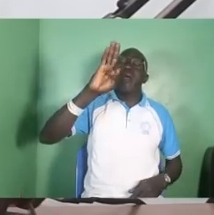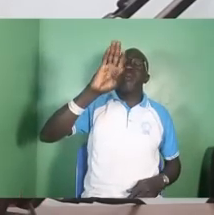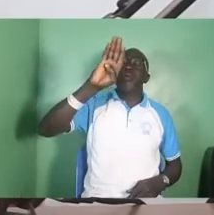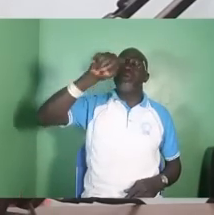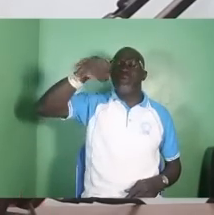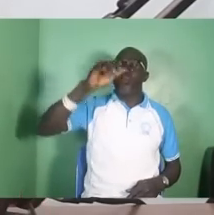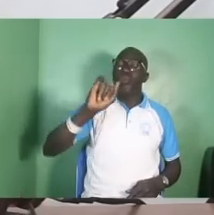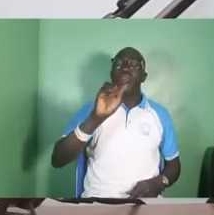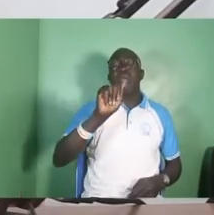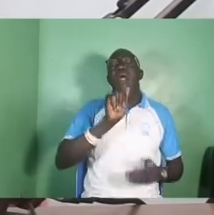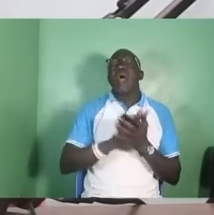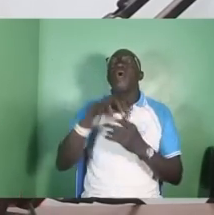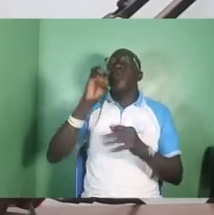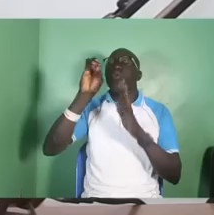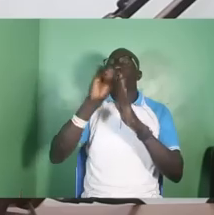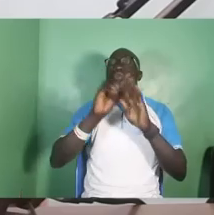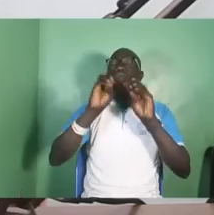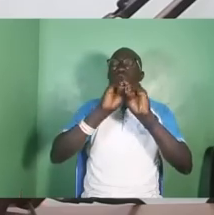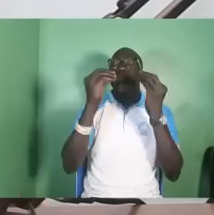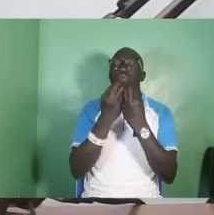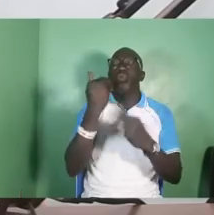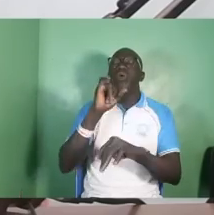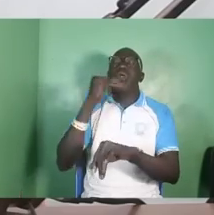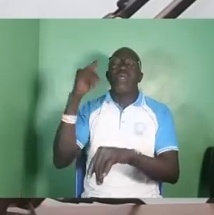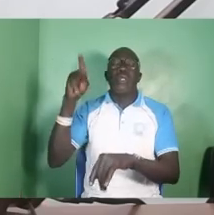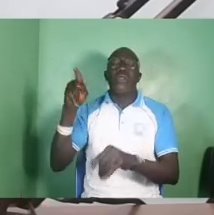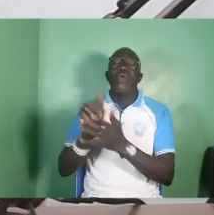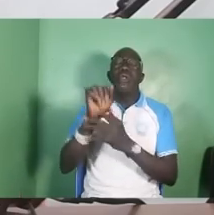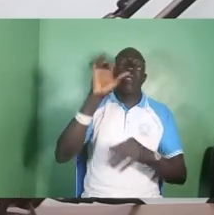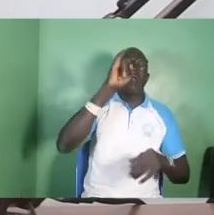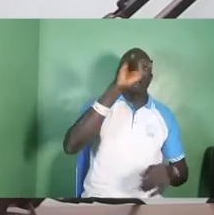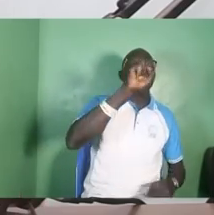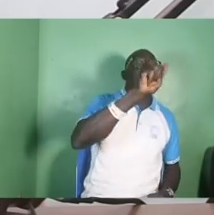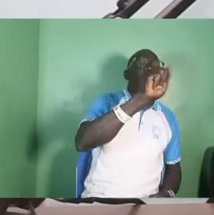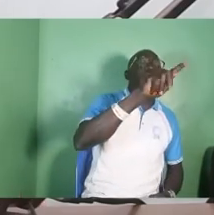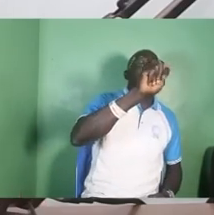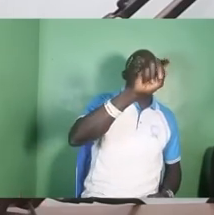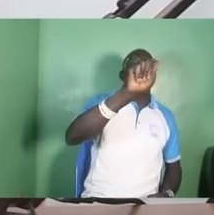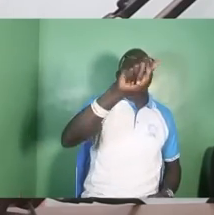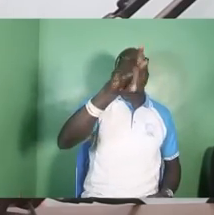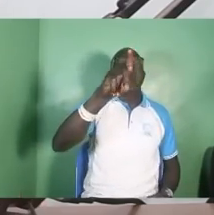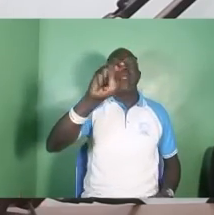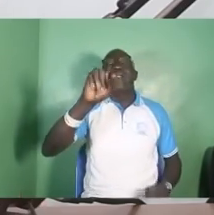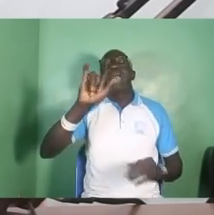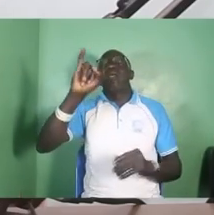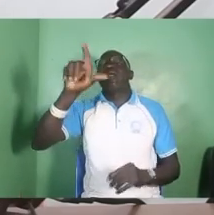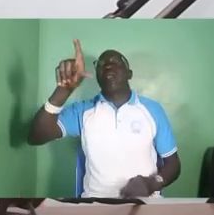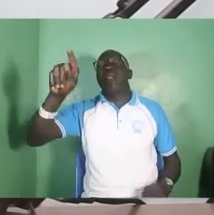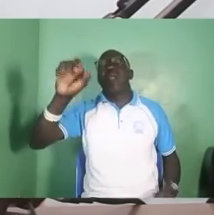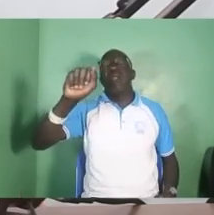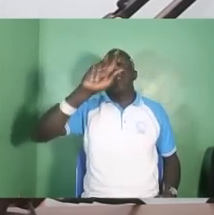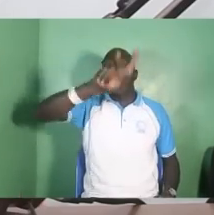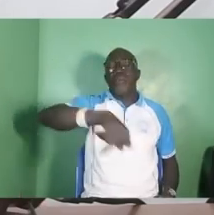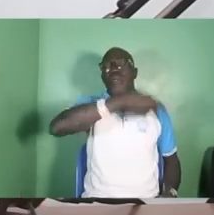to ba labuja we are in abuja sogo ilore mena isanu takete ilesa patapot 1